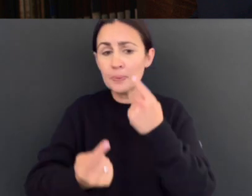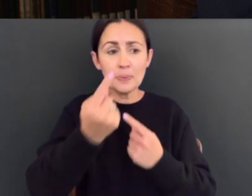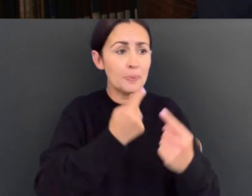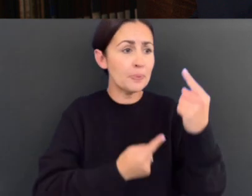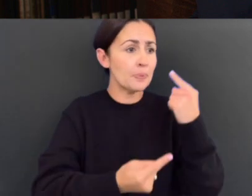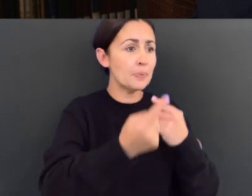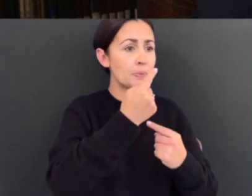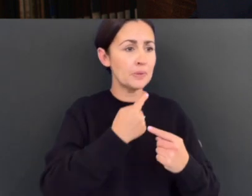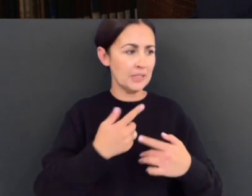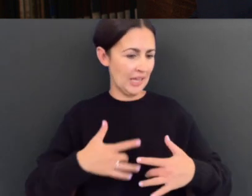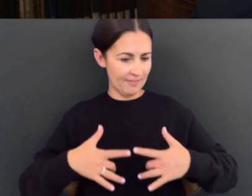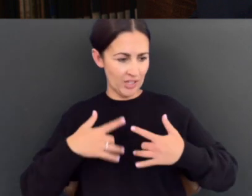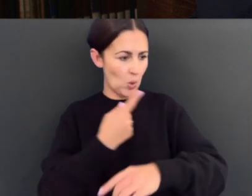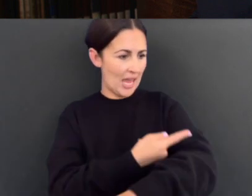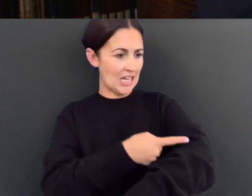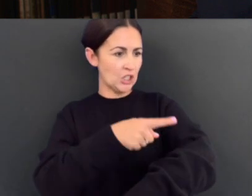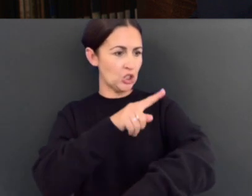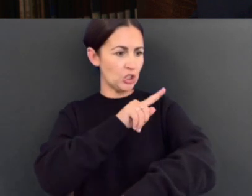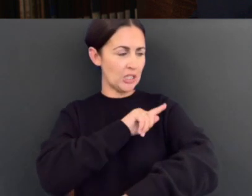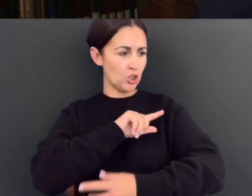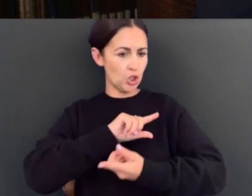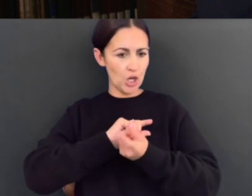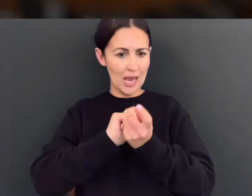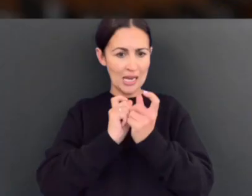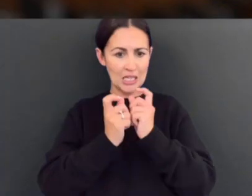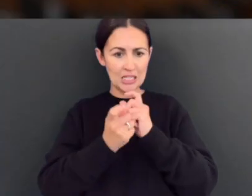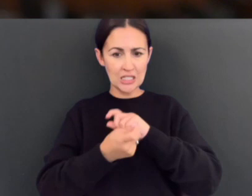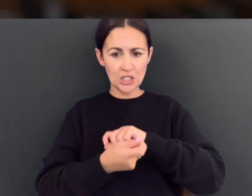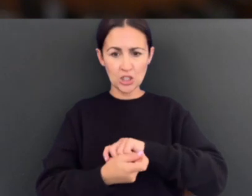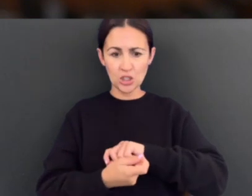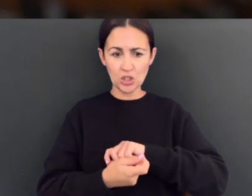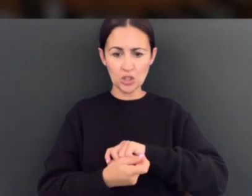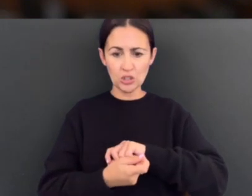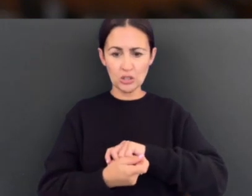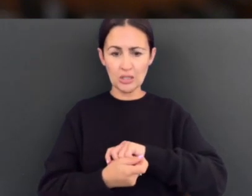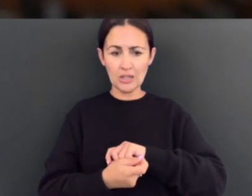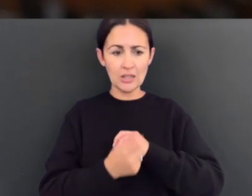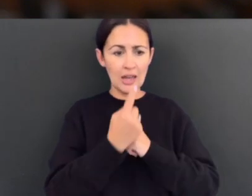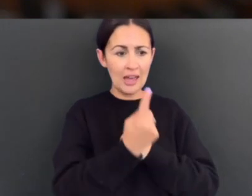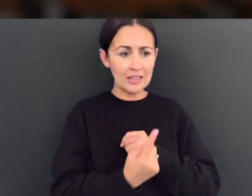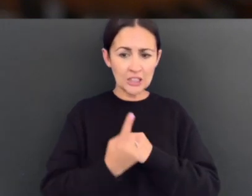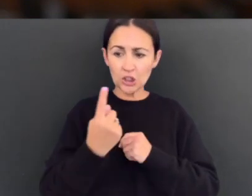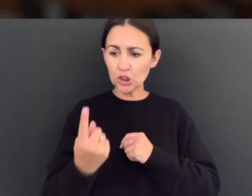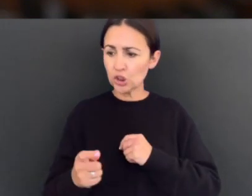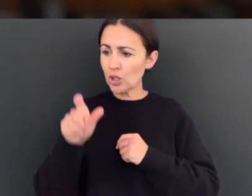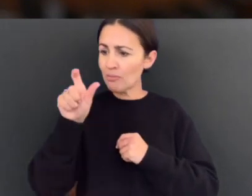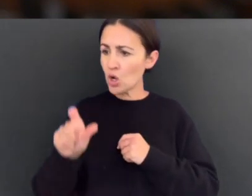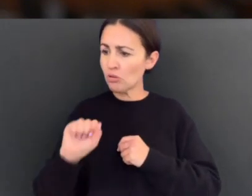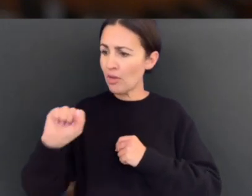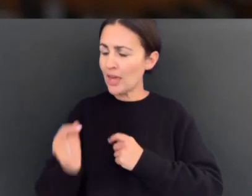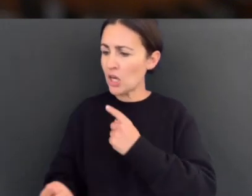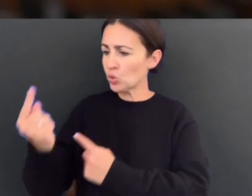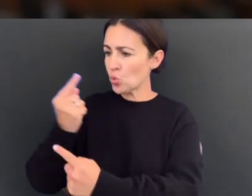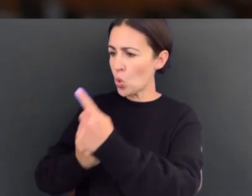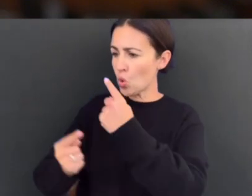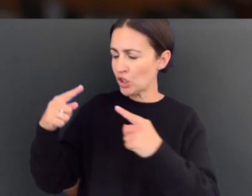in energy and the occasional falter. I register each change in tone and expression, the slight shaking